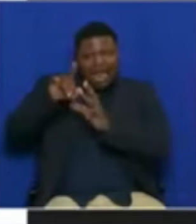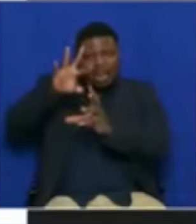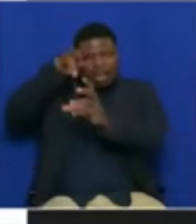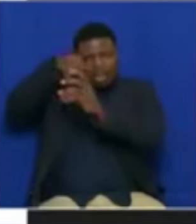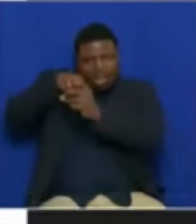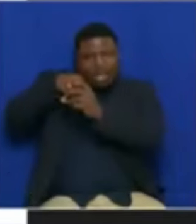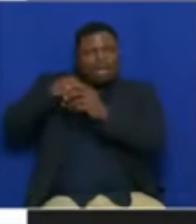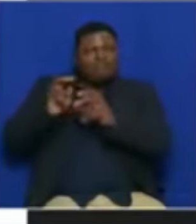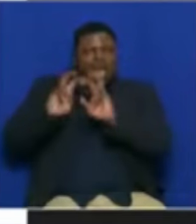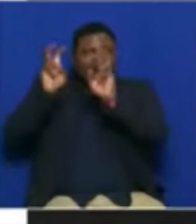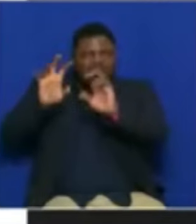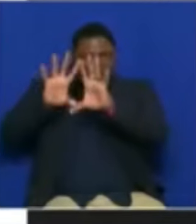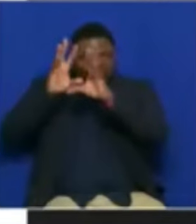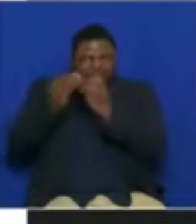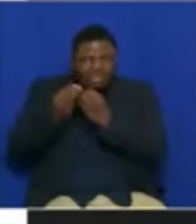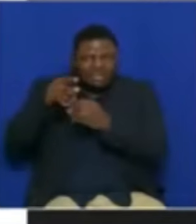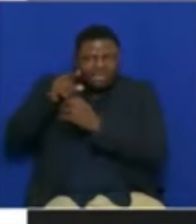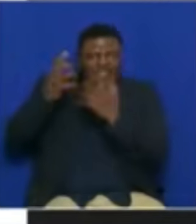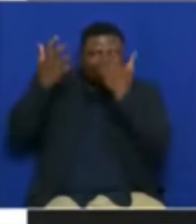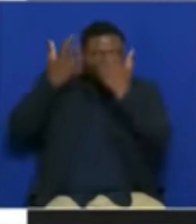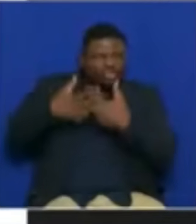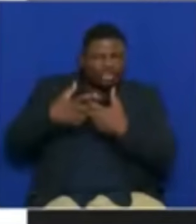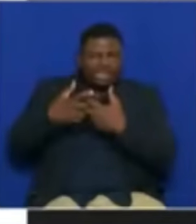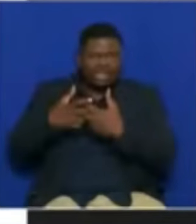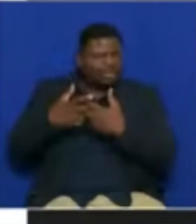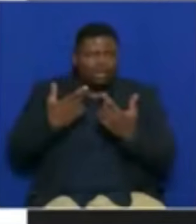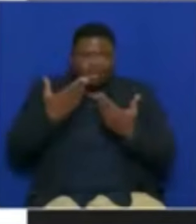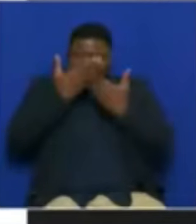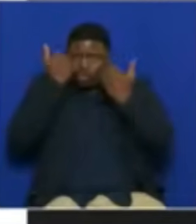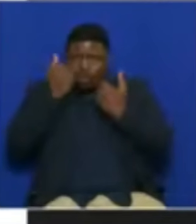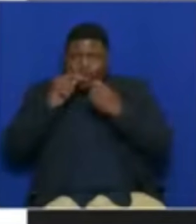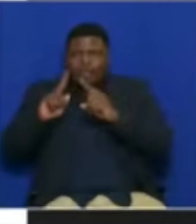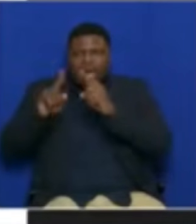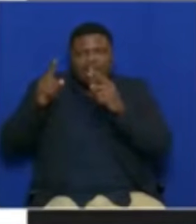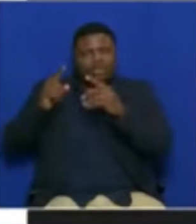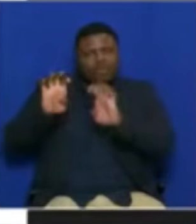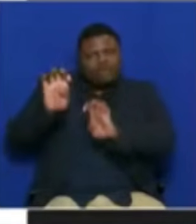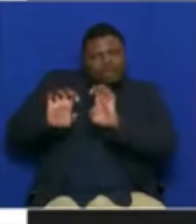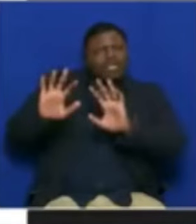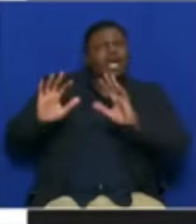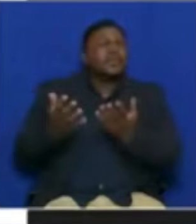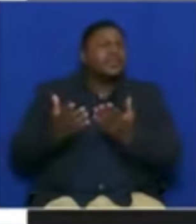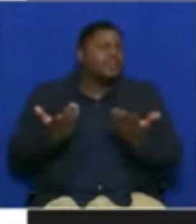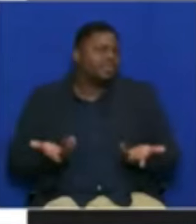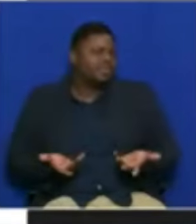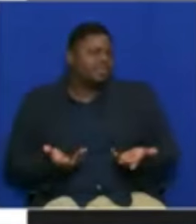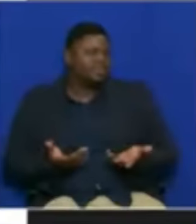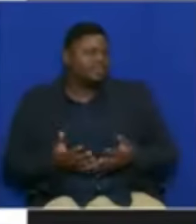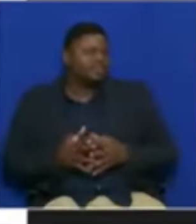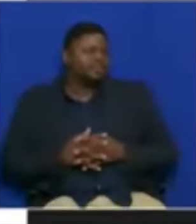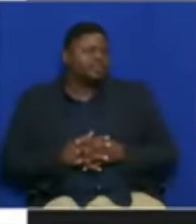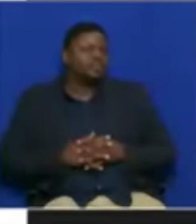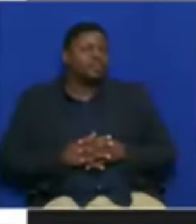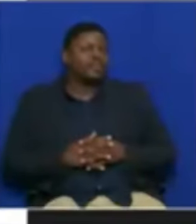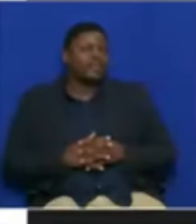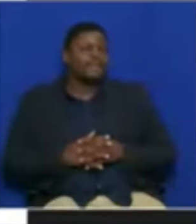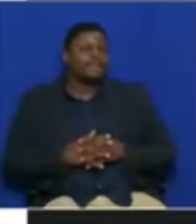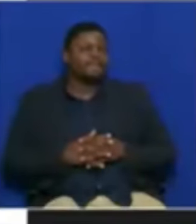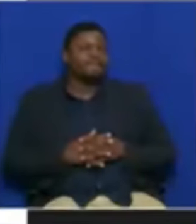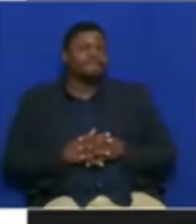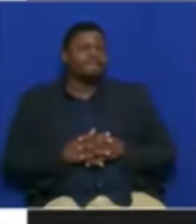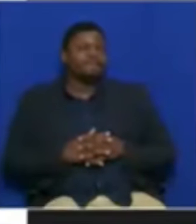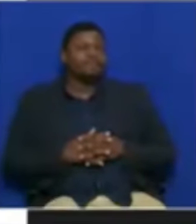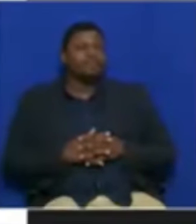look at the questions that are asked there, they're not metronic questions. Oh, there were Yes, pedestrian questions. Yes, it's